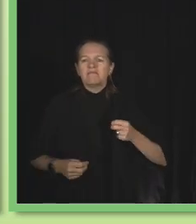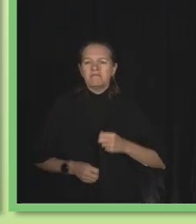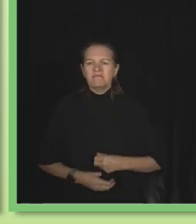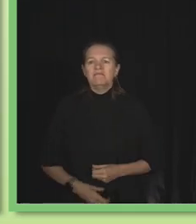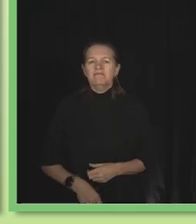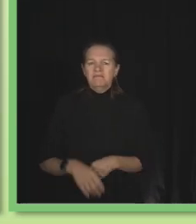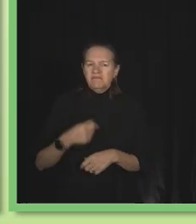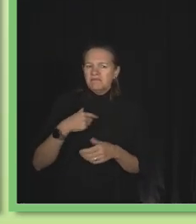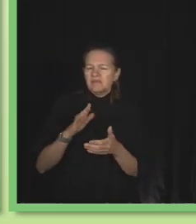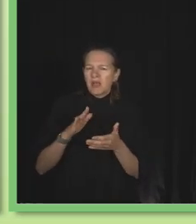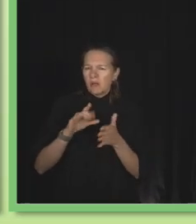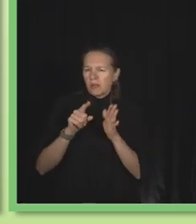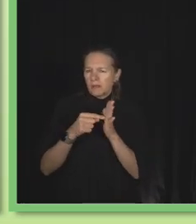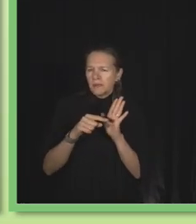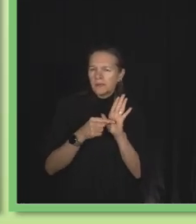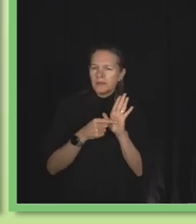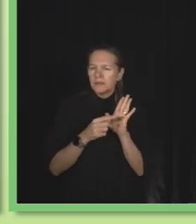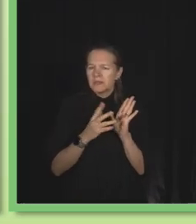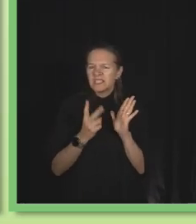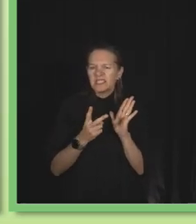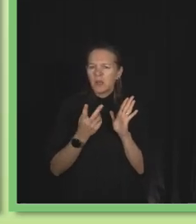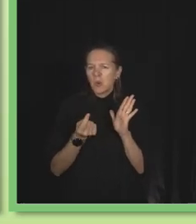open the container image and see what's in it.